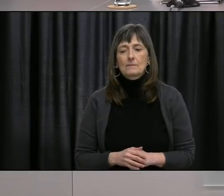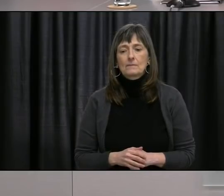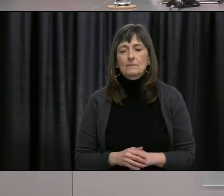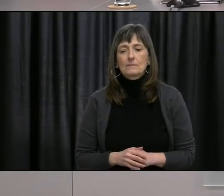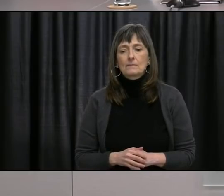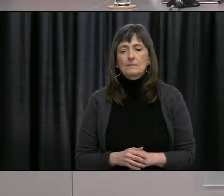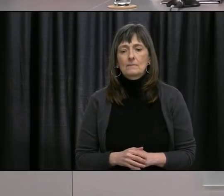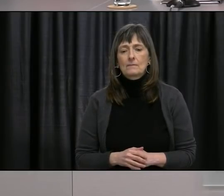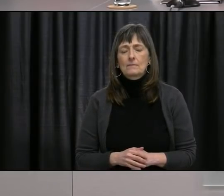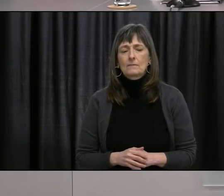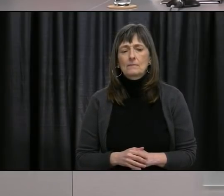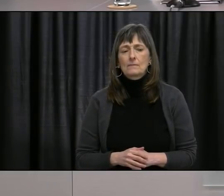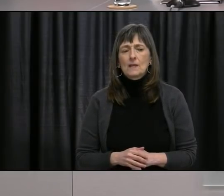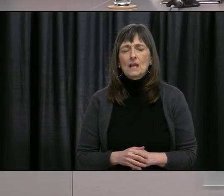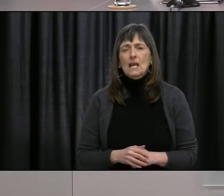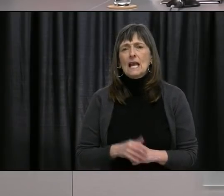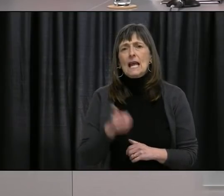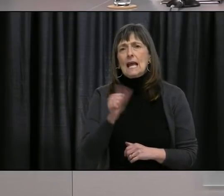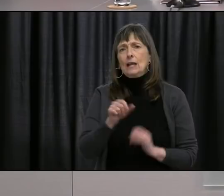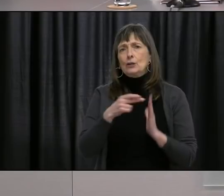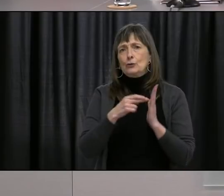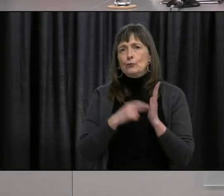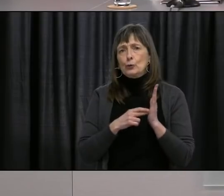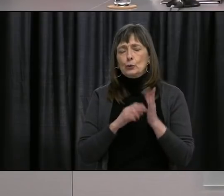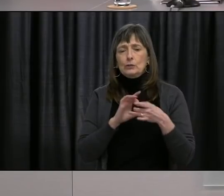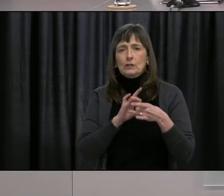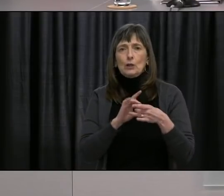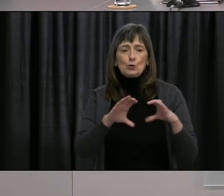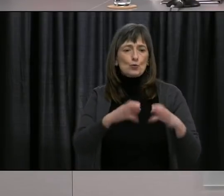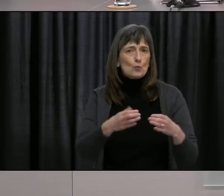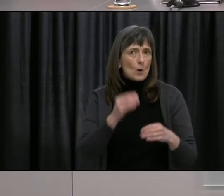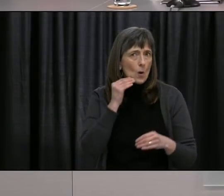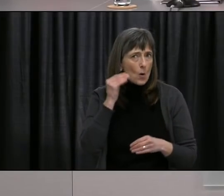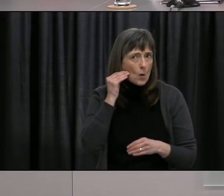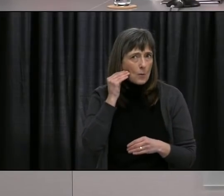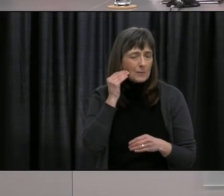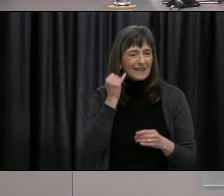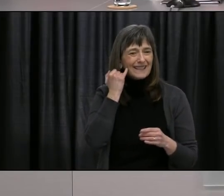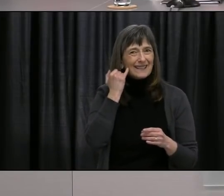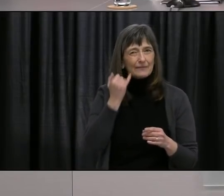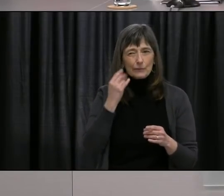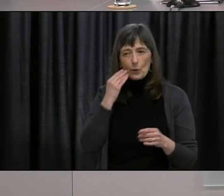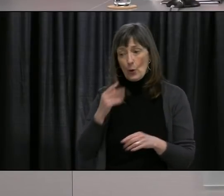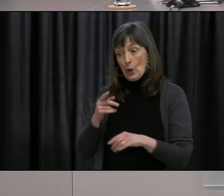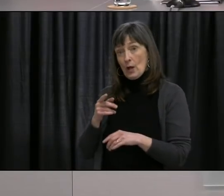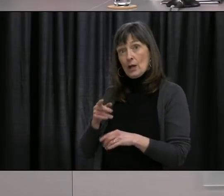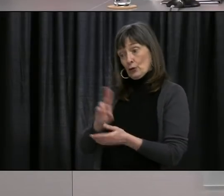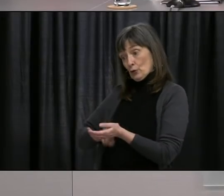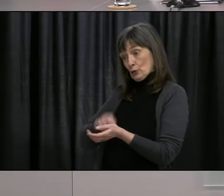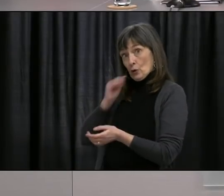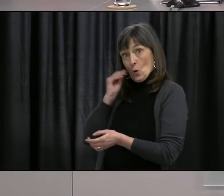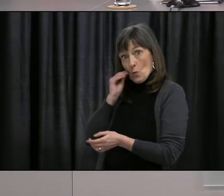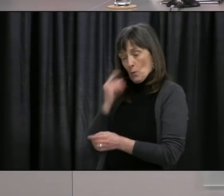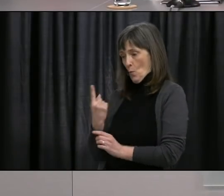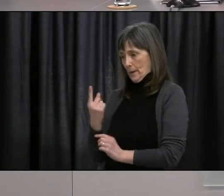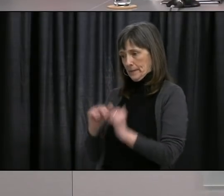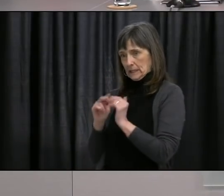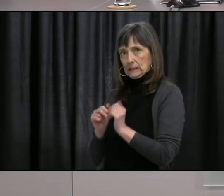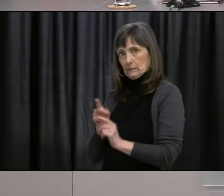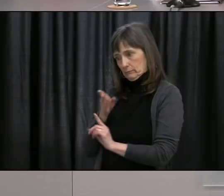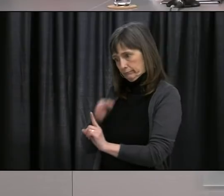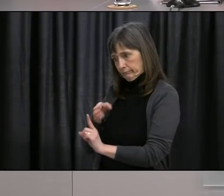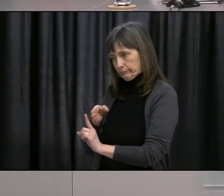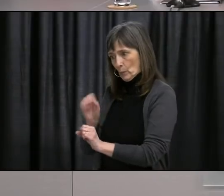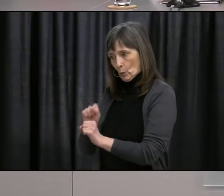in place around those working in group homes who may have to work in more than just one home, similar to the long-term care situation? And if not, why